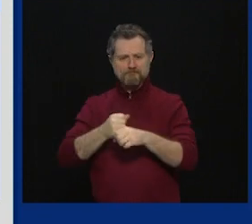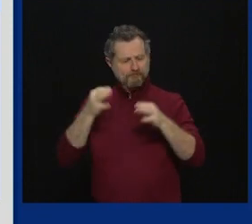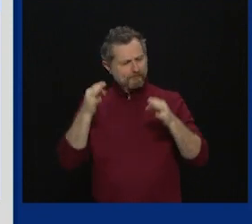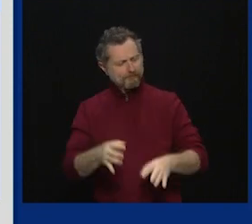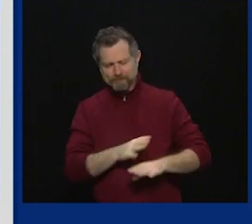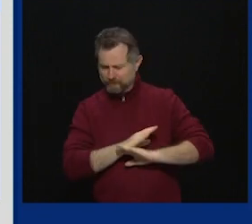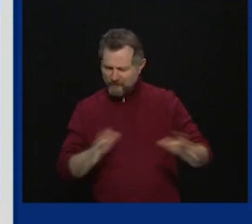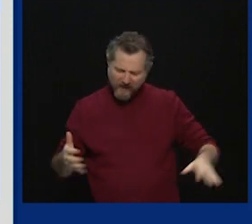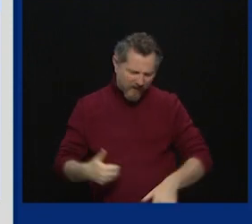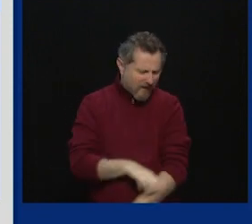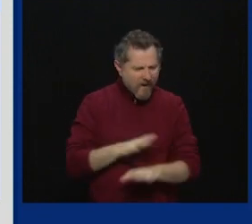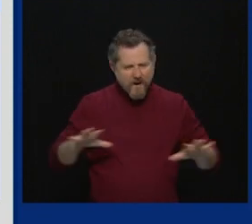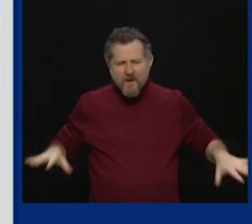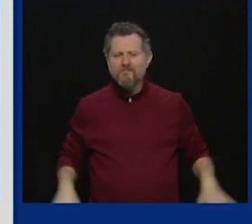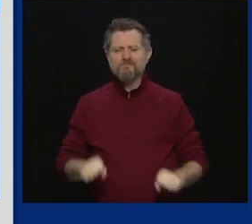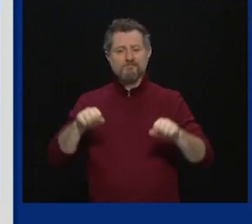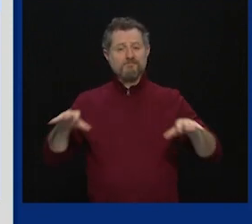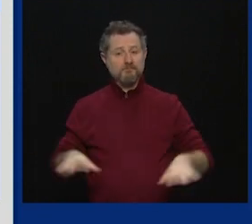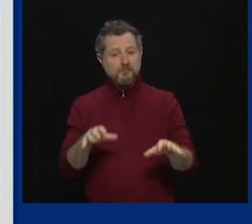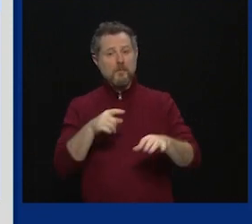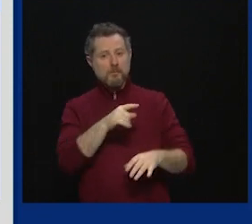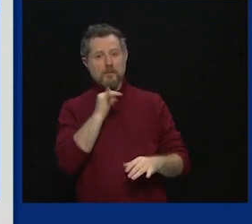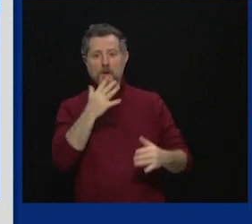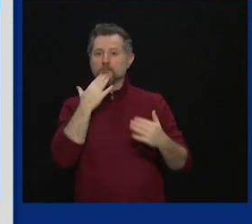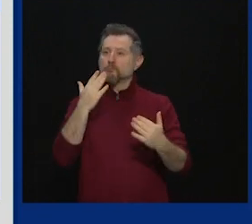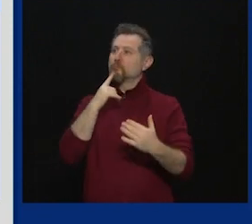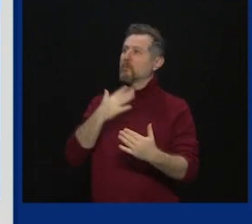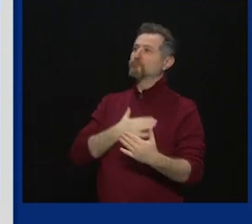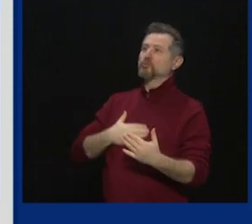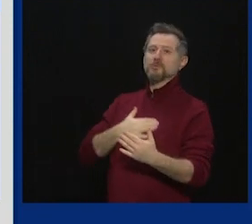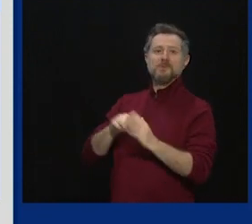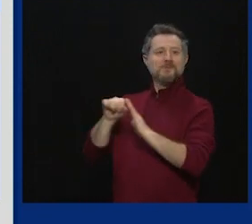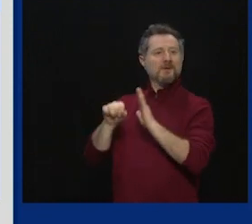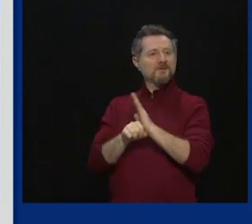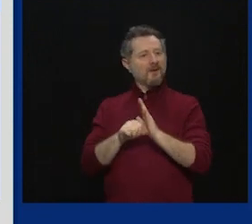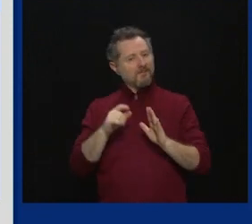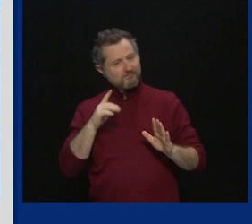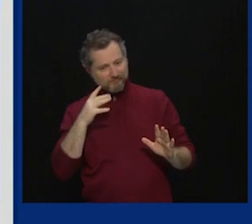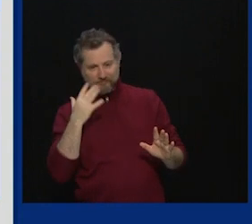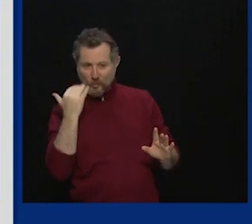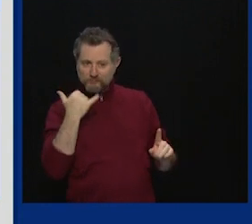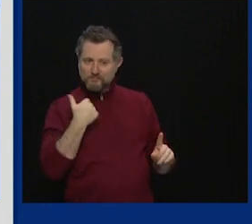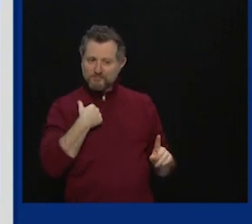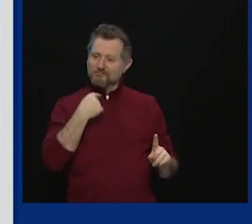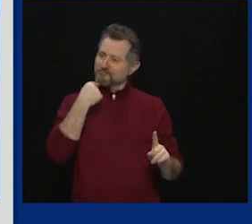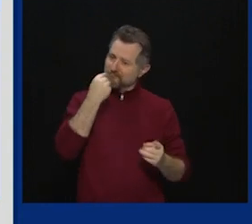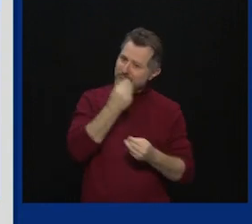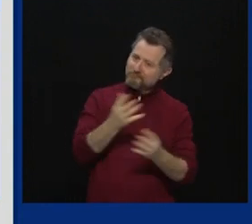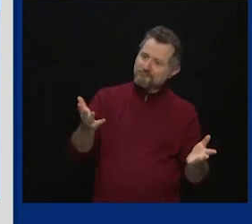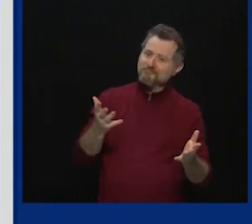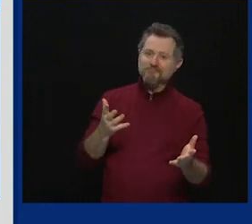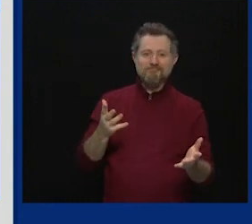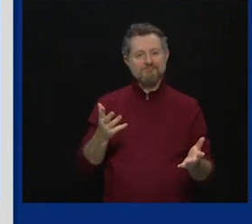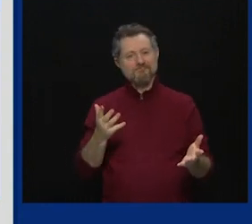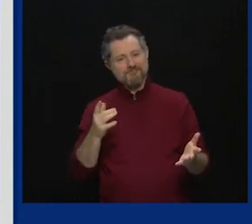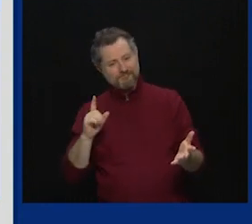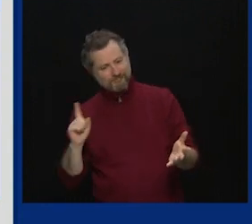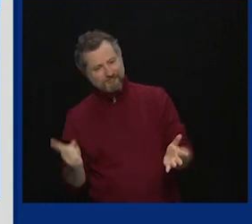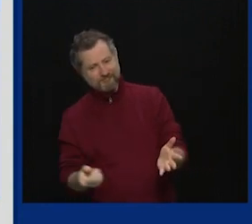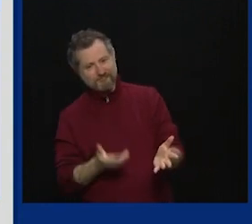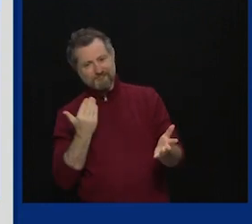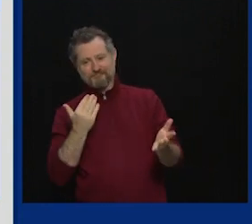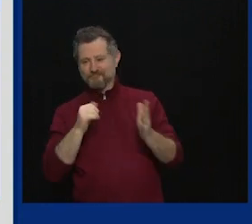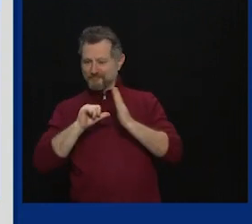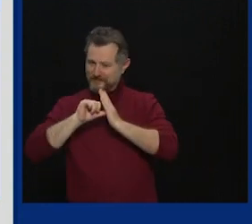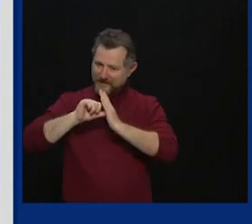now that the state will give them, as I mentioned, air cover in a sense, to make sure that we know that this is a statewide policy based on what is